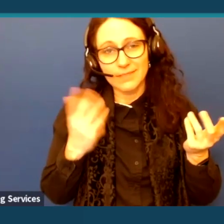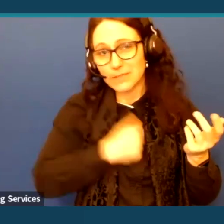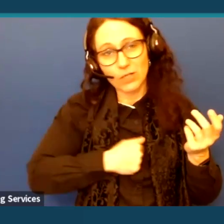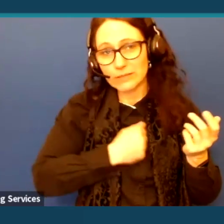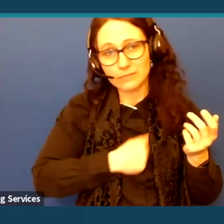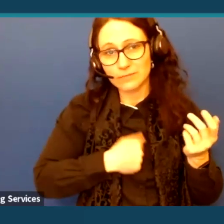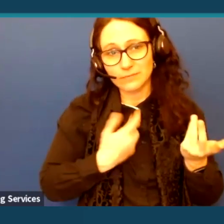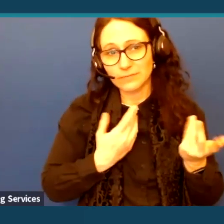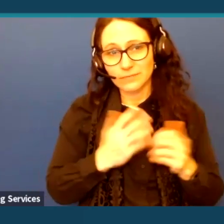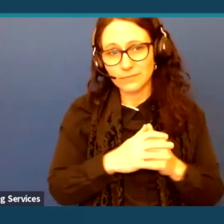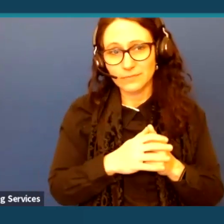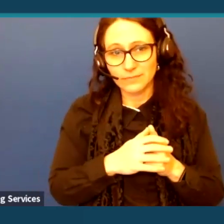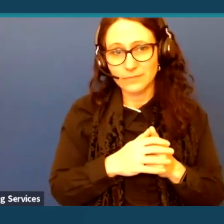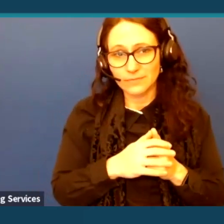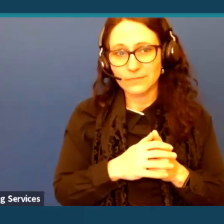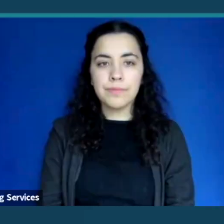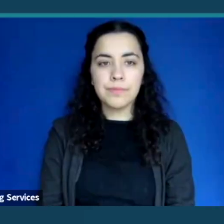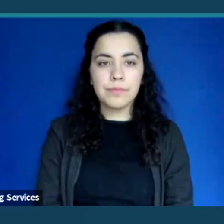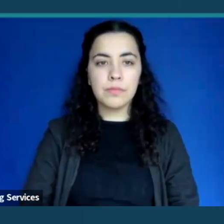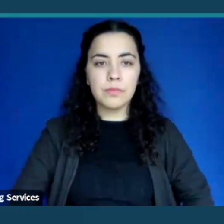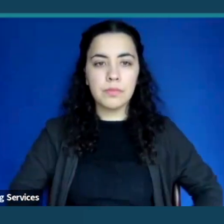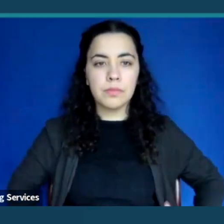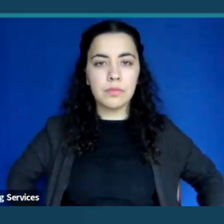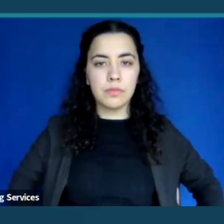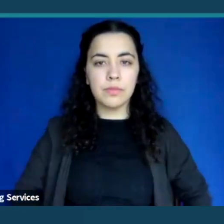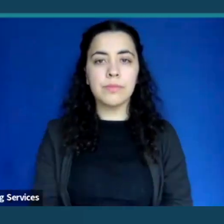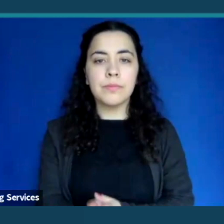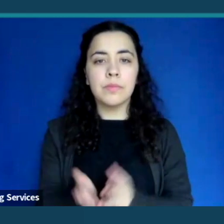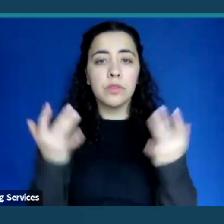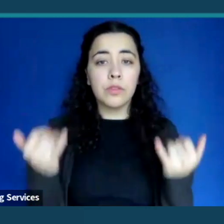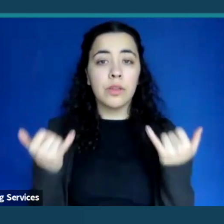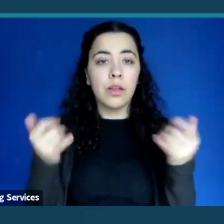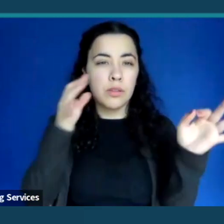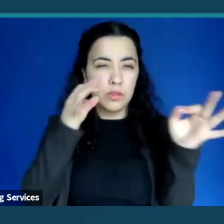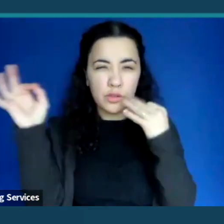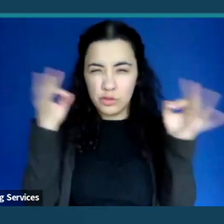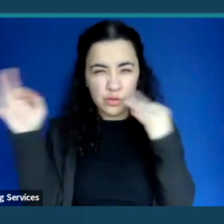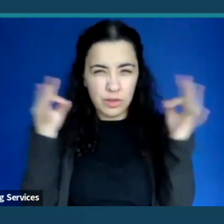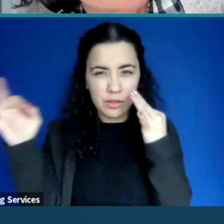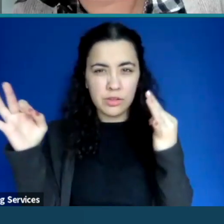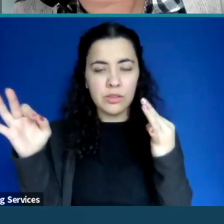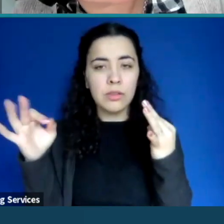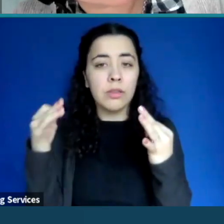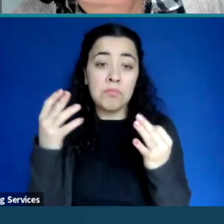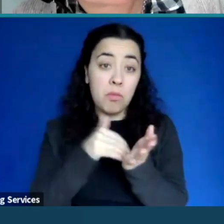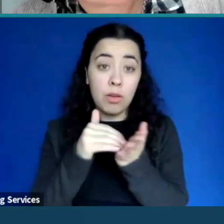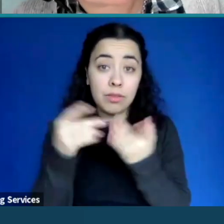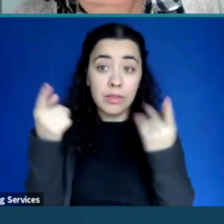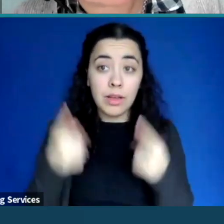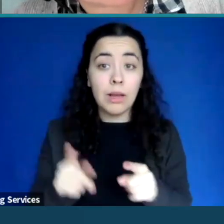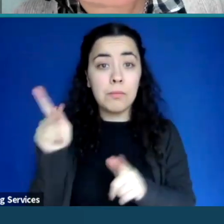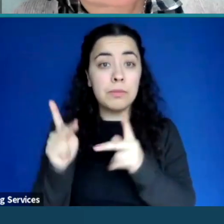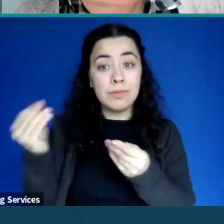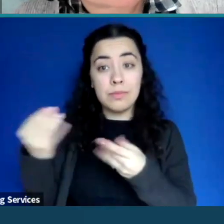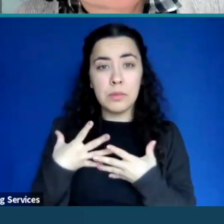sorry. So it's the distraction. And, you know, I lots of times have people tell me,